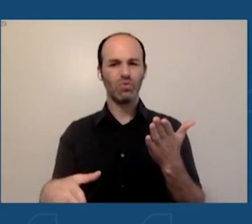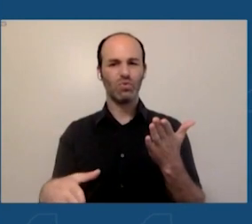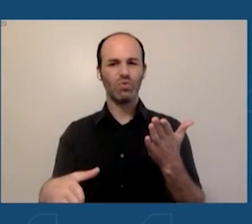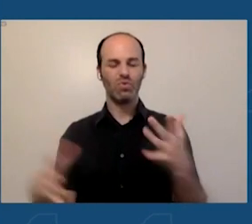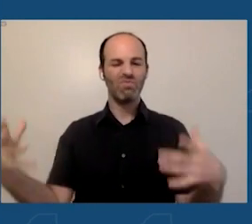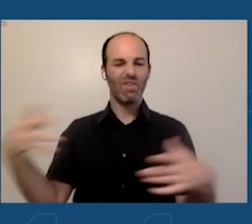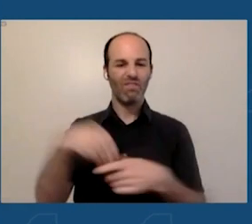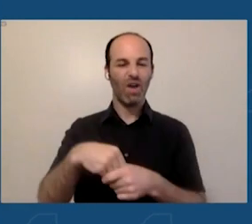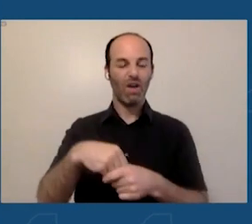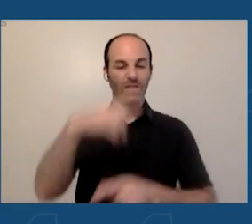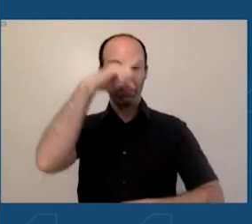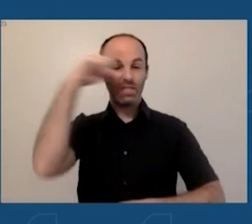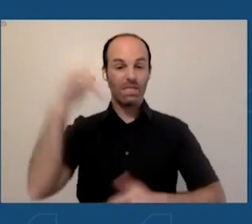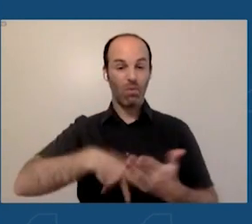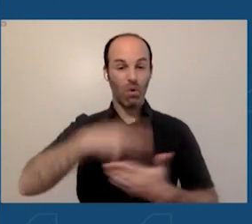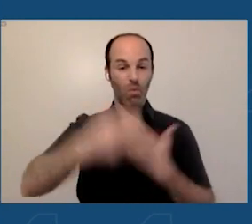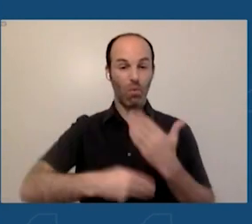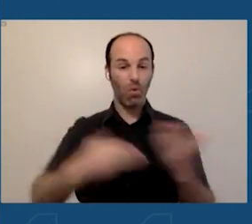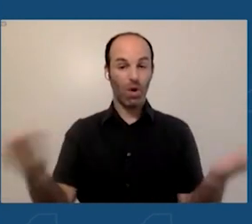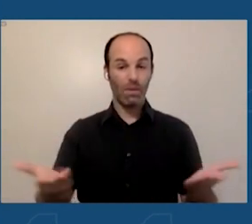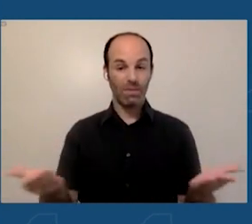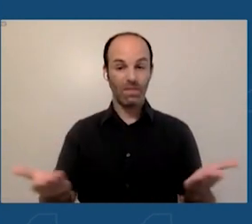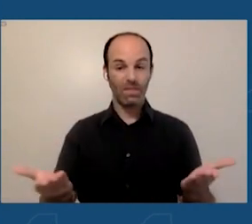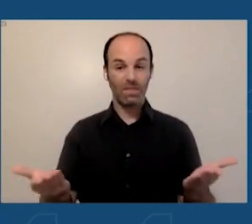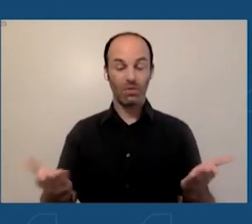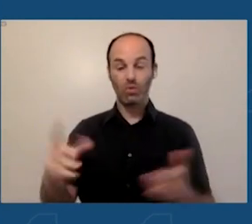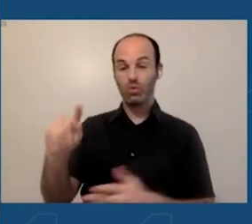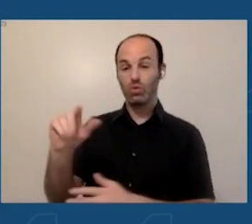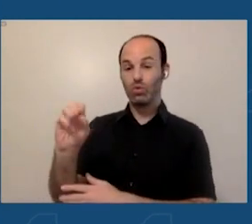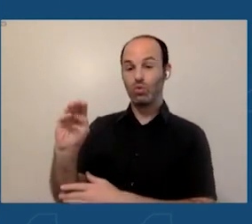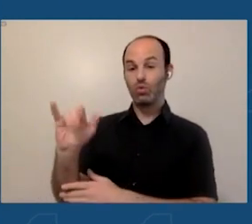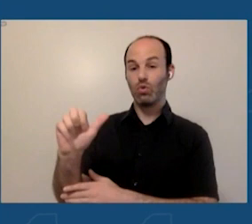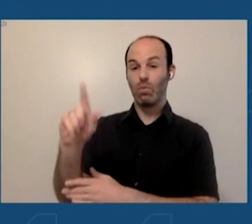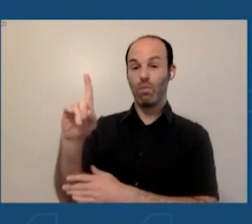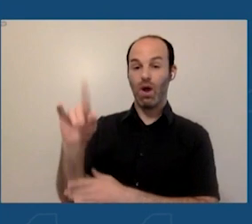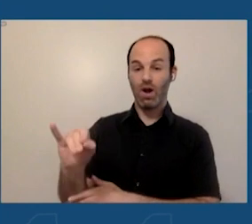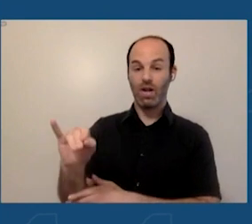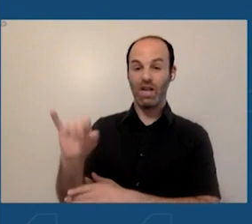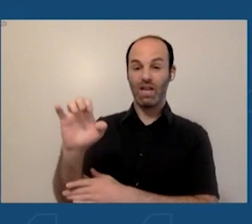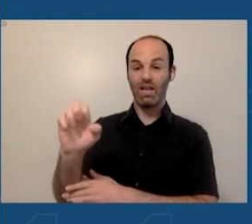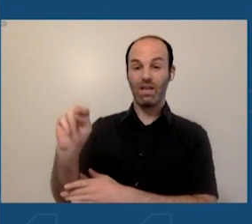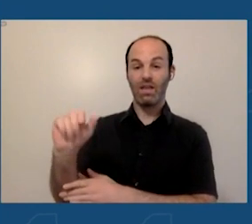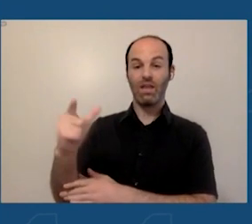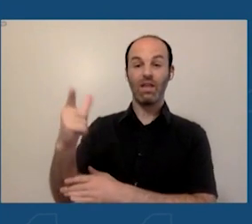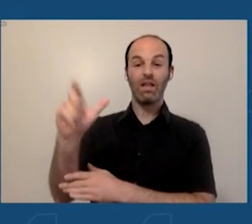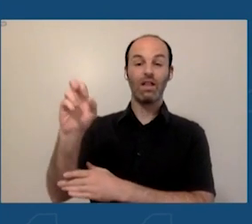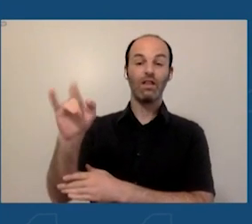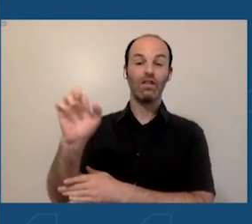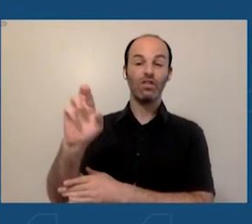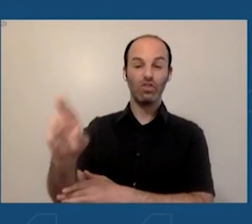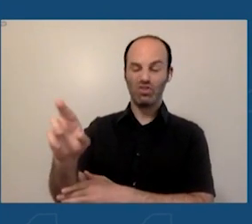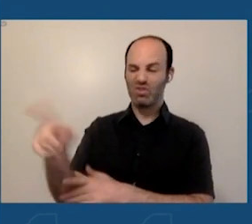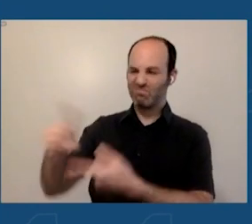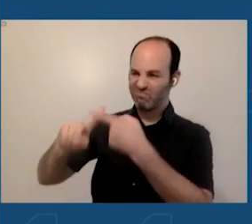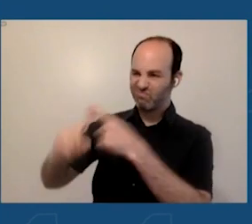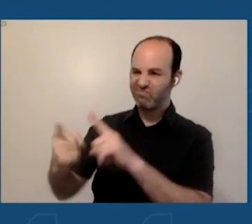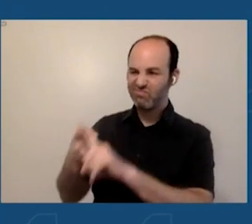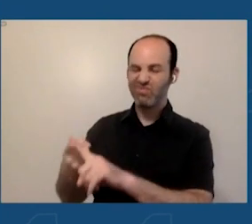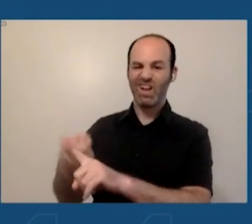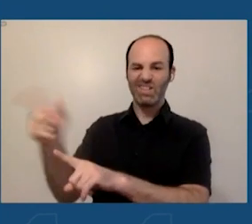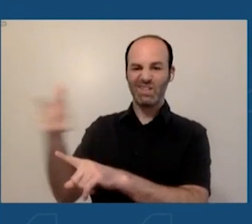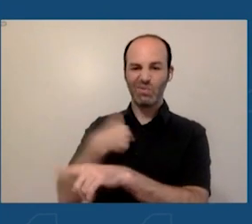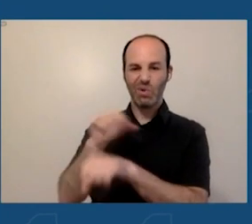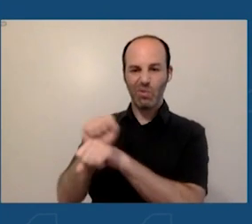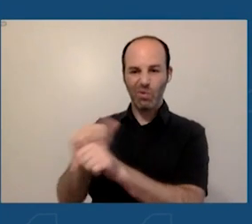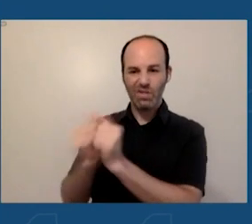here. To Marty Englisher, who's a great friend, and we served together in the community board